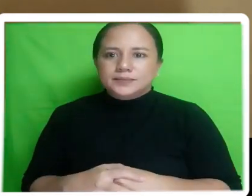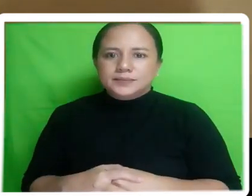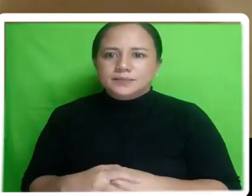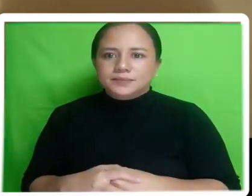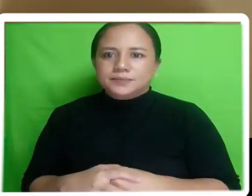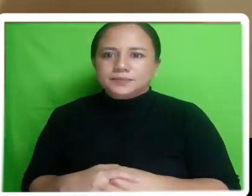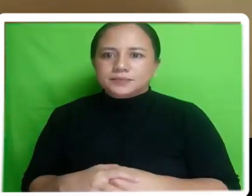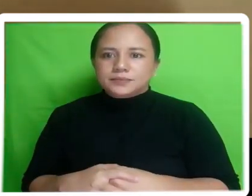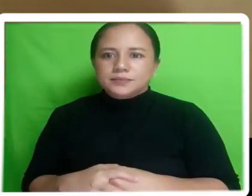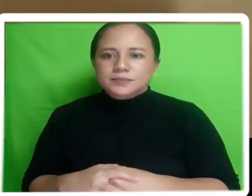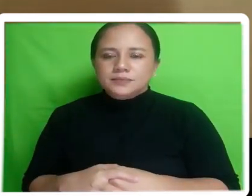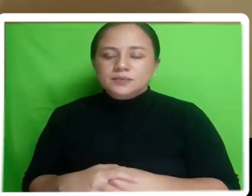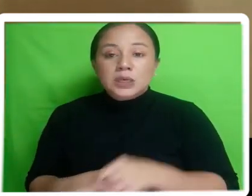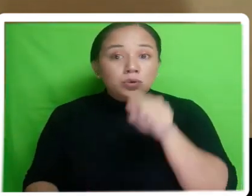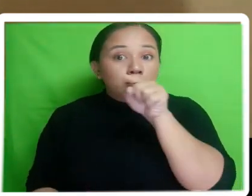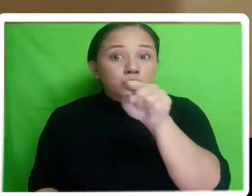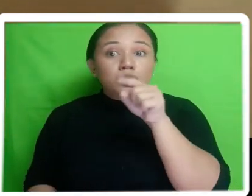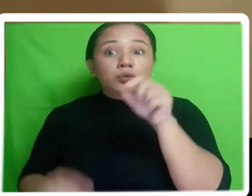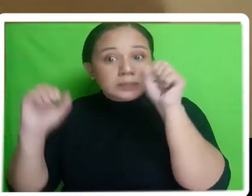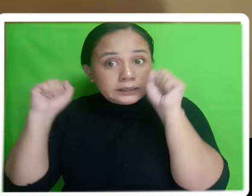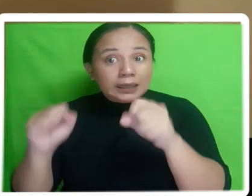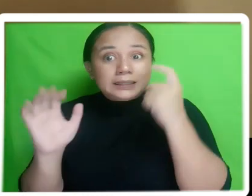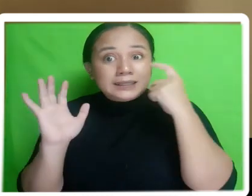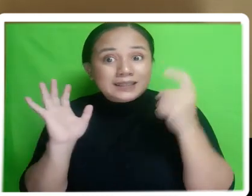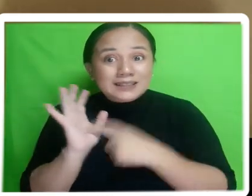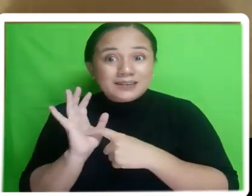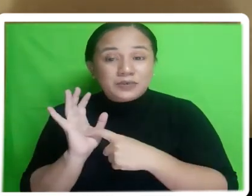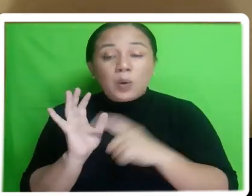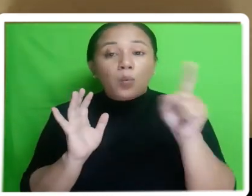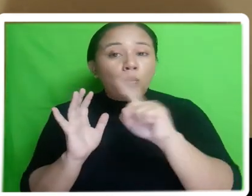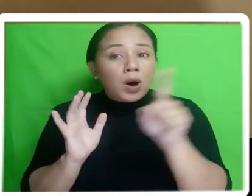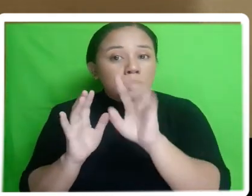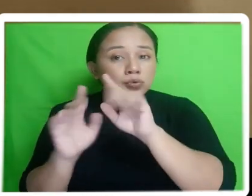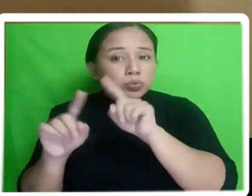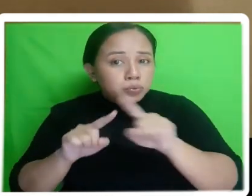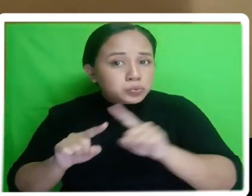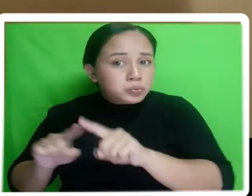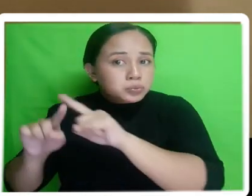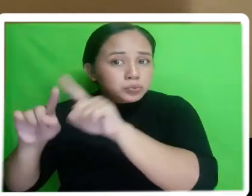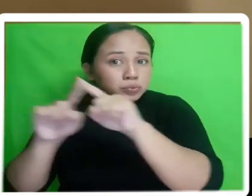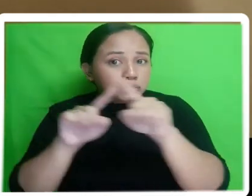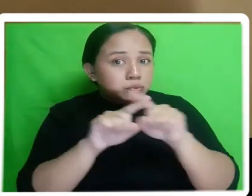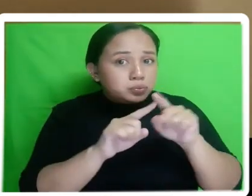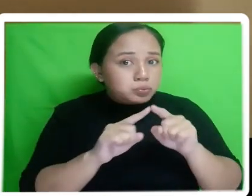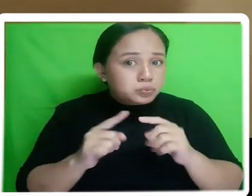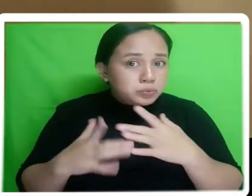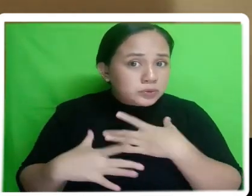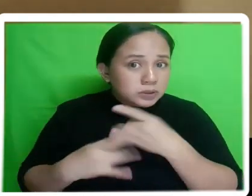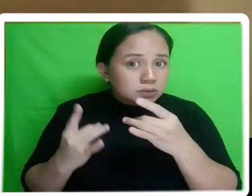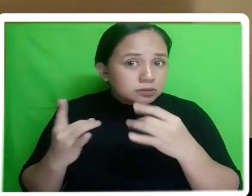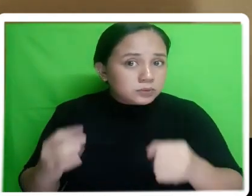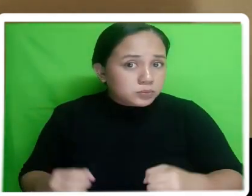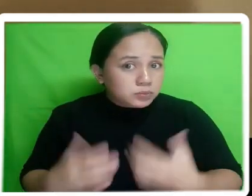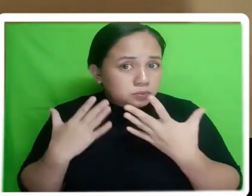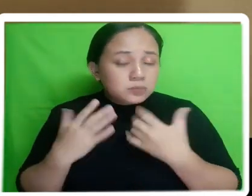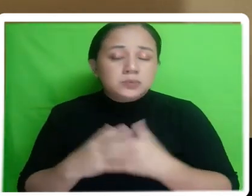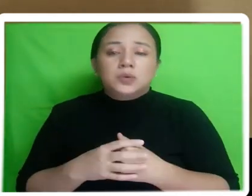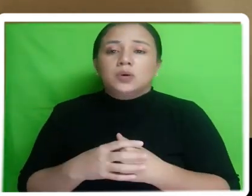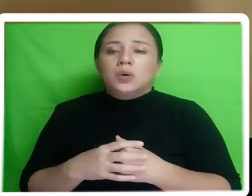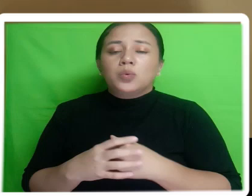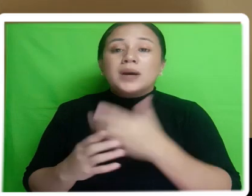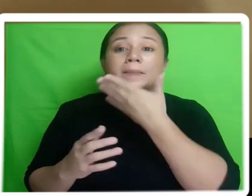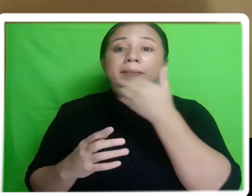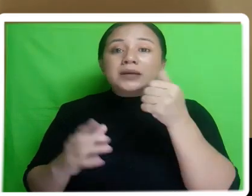You are the one who can best identify what your different motives really are. And you are the best person